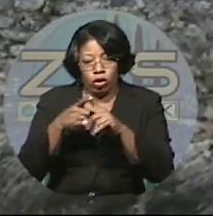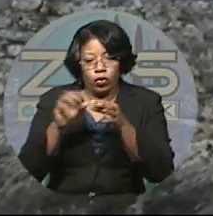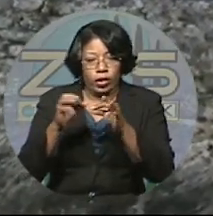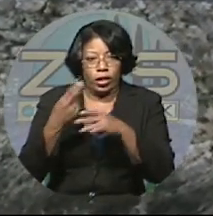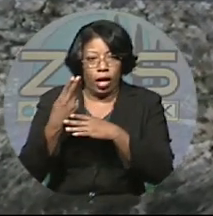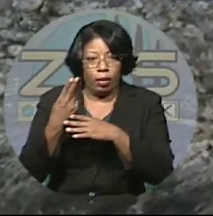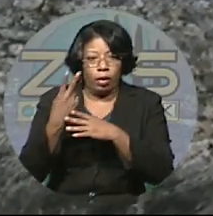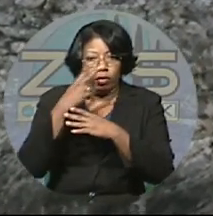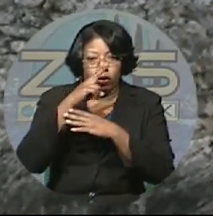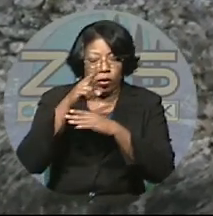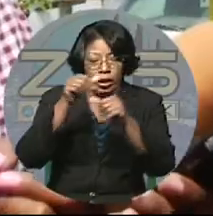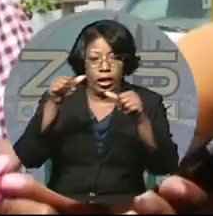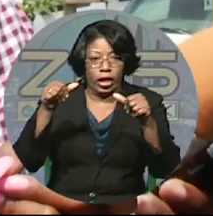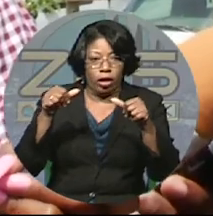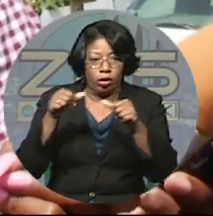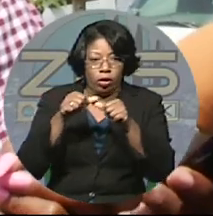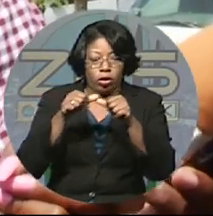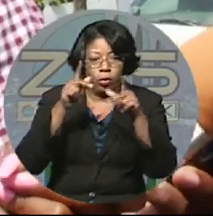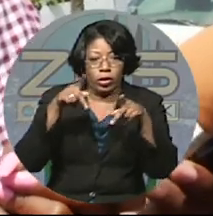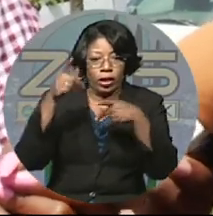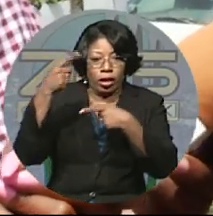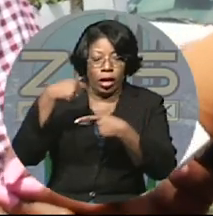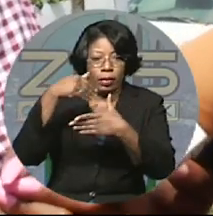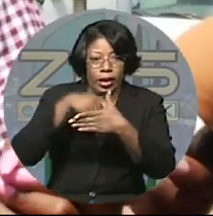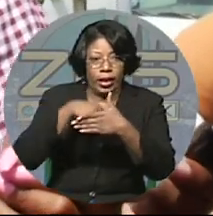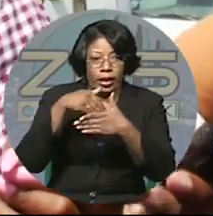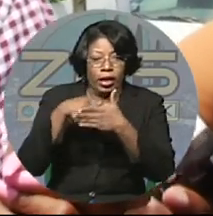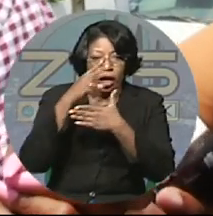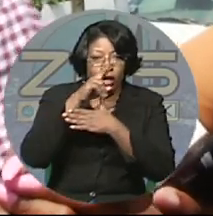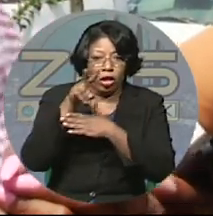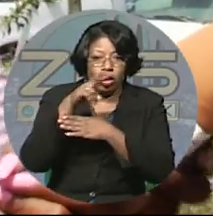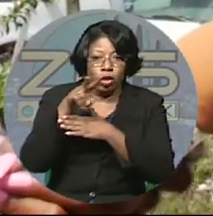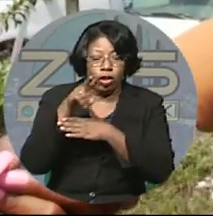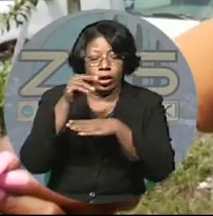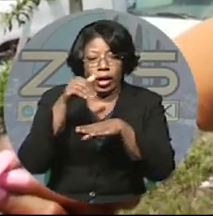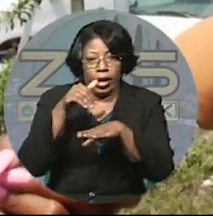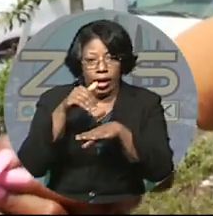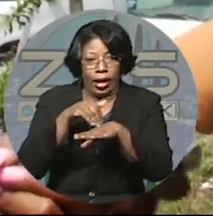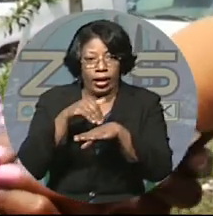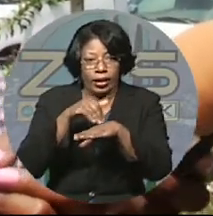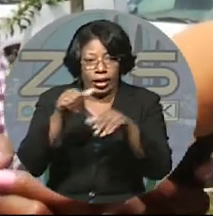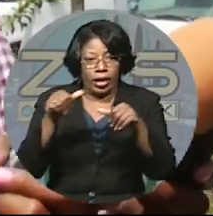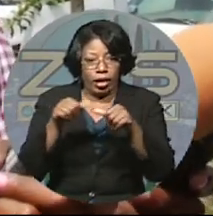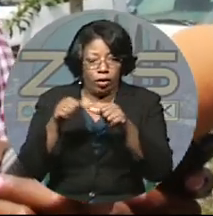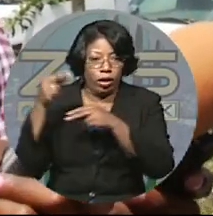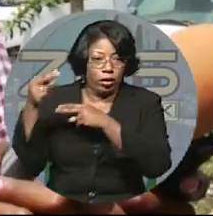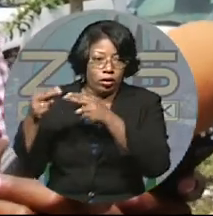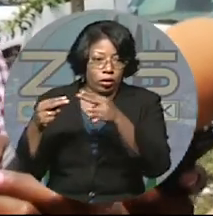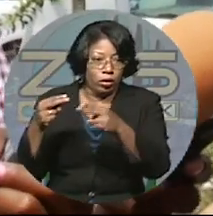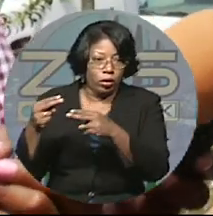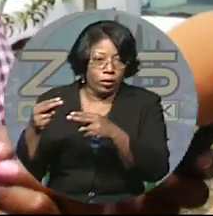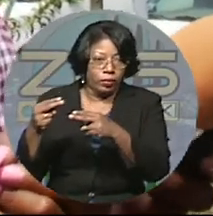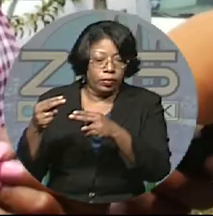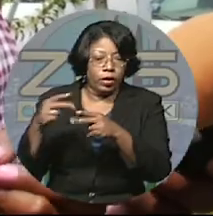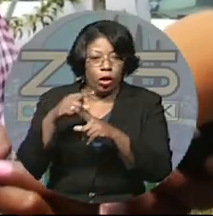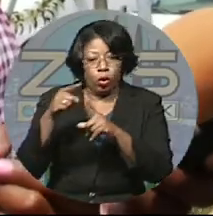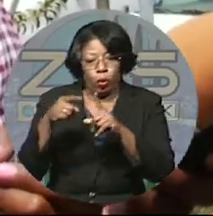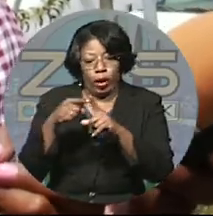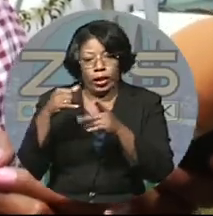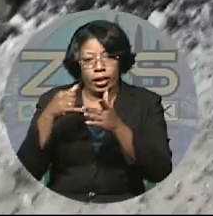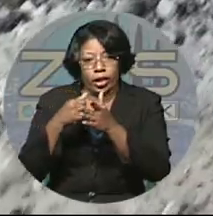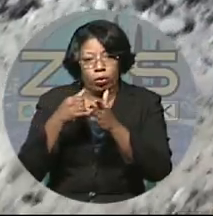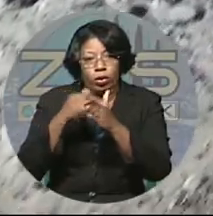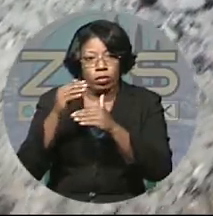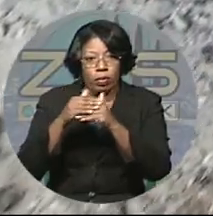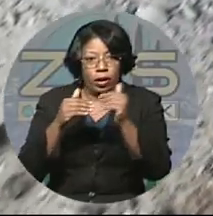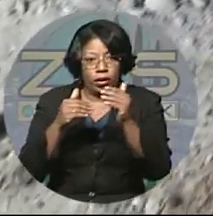a viewing platform or deck so people can actually come in and view the battery, and include some historical signage about the battery, when it was built and why it was